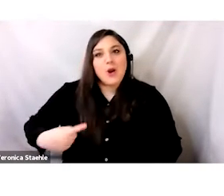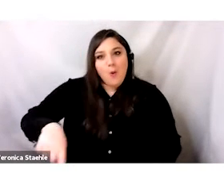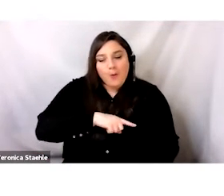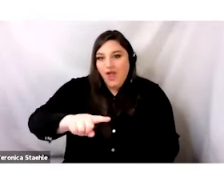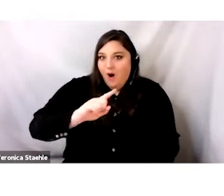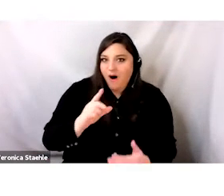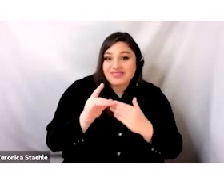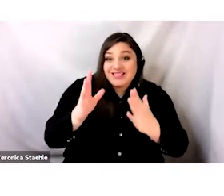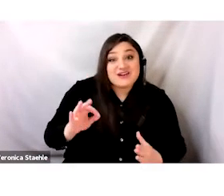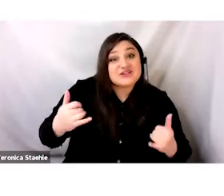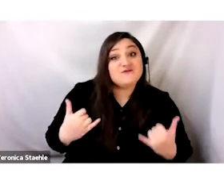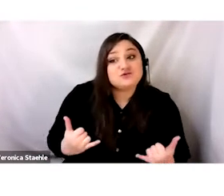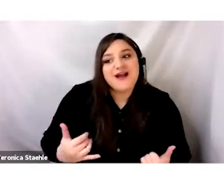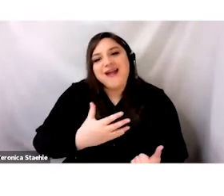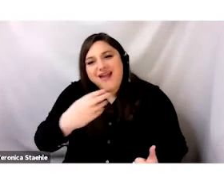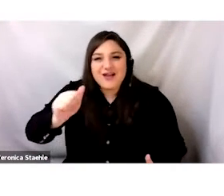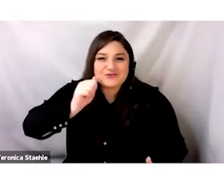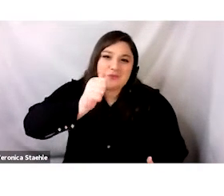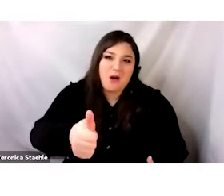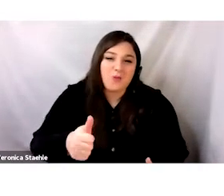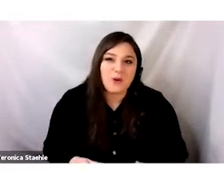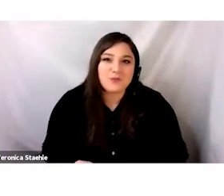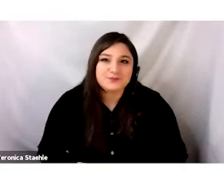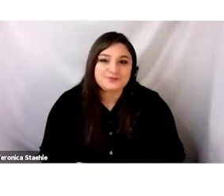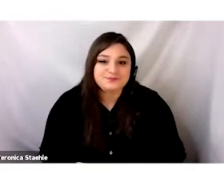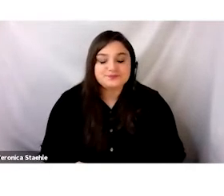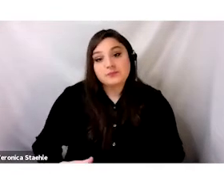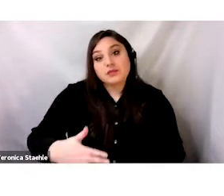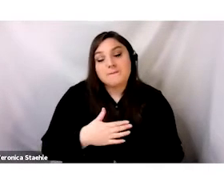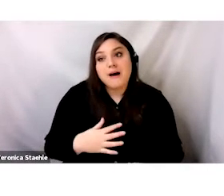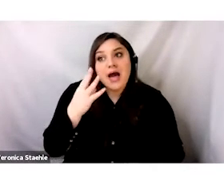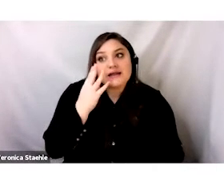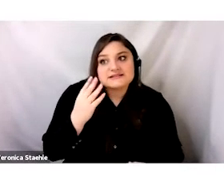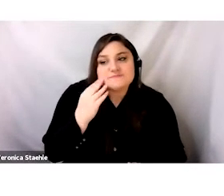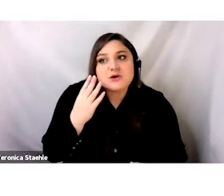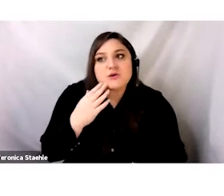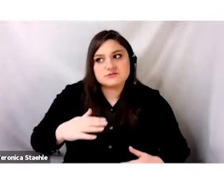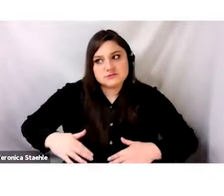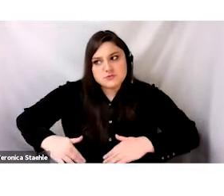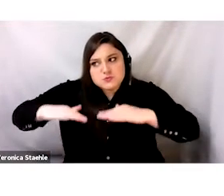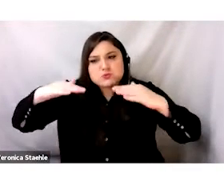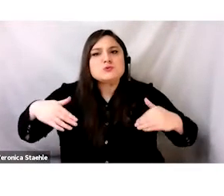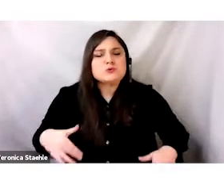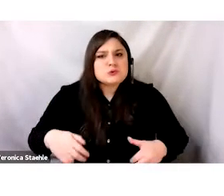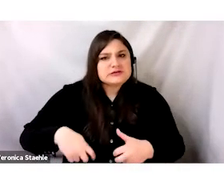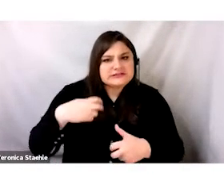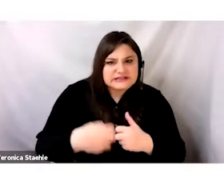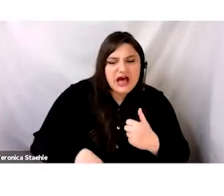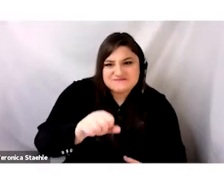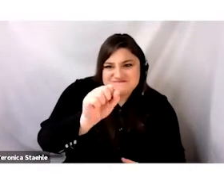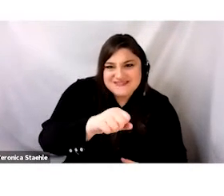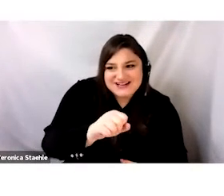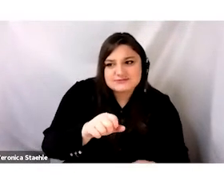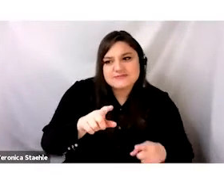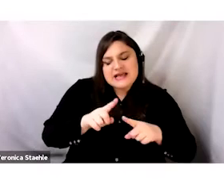tomorrow. My experiences that I've had, while they have been hard, I view them